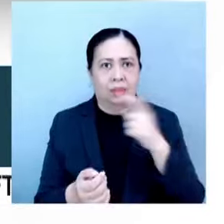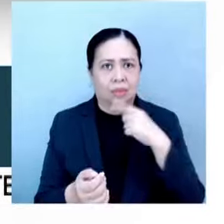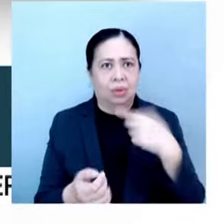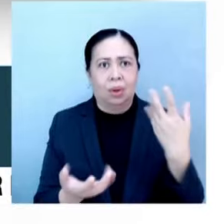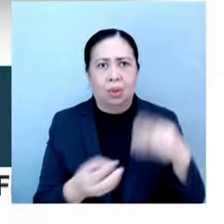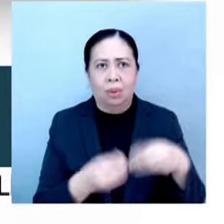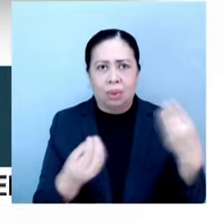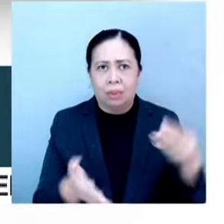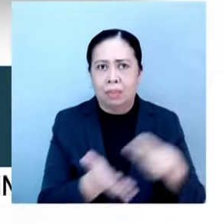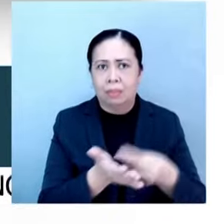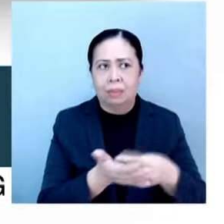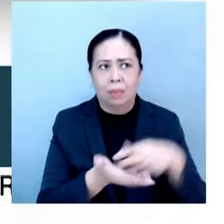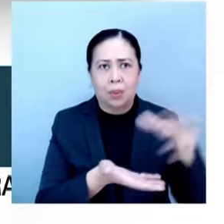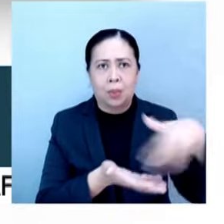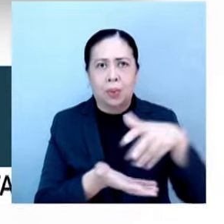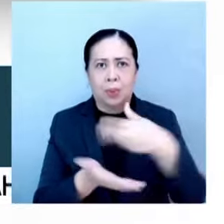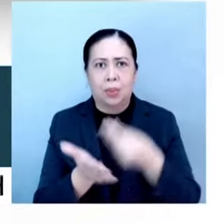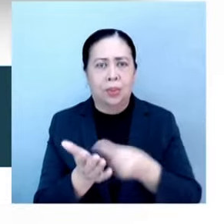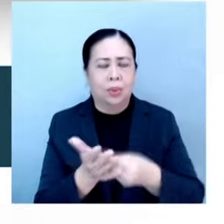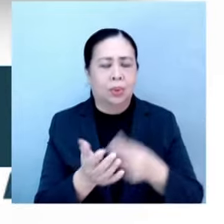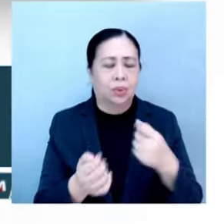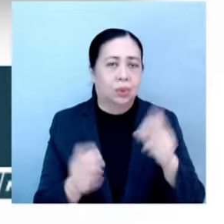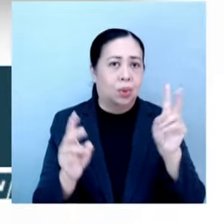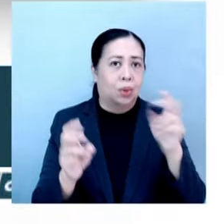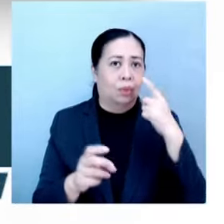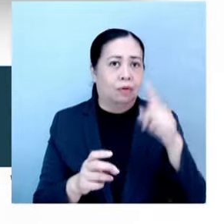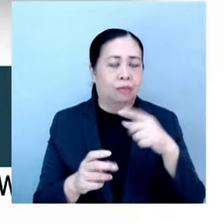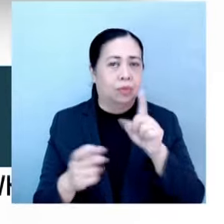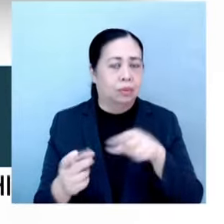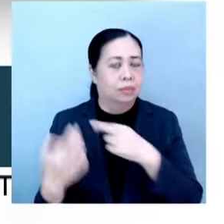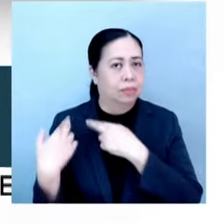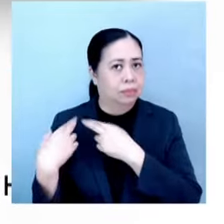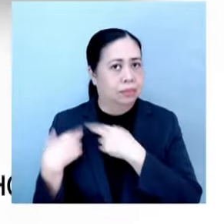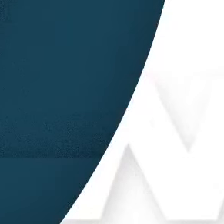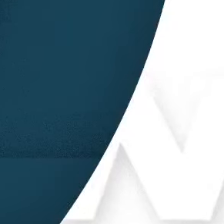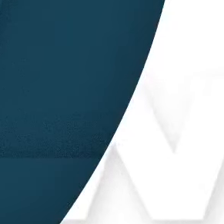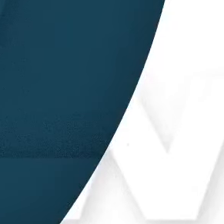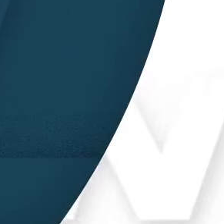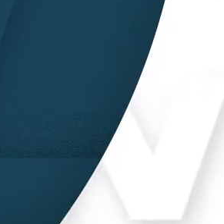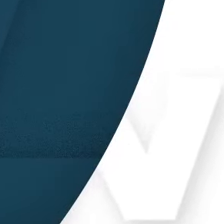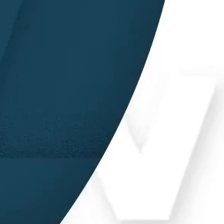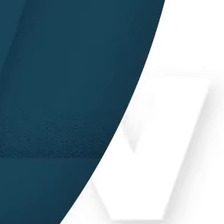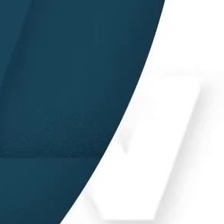of pesos from public coffers. She also calls for accountability from the vice president.